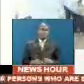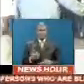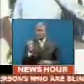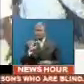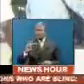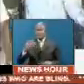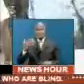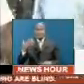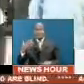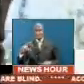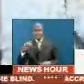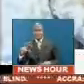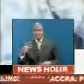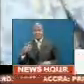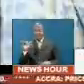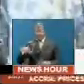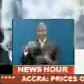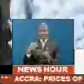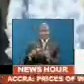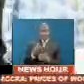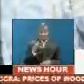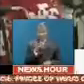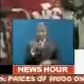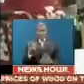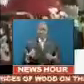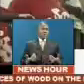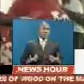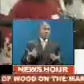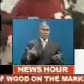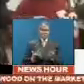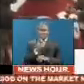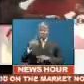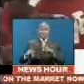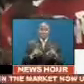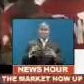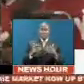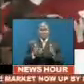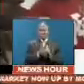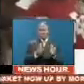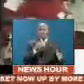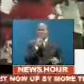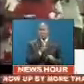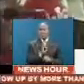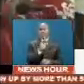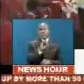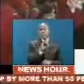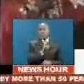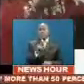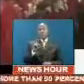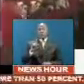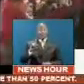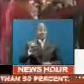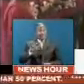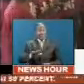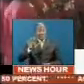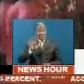Ghana cedis seed capital can be accessed only by young Ghanaian entrepreneurs aged between 18 and 35 who have